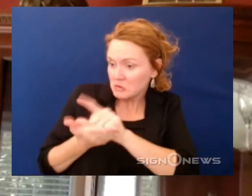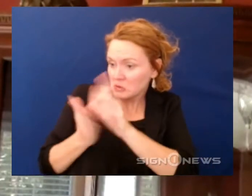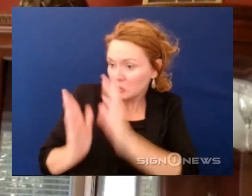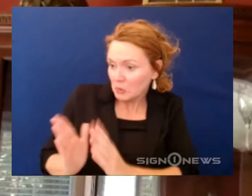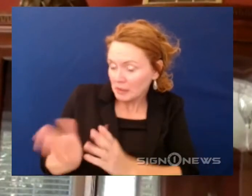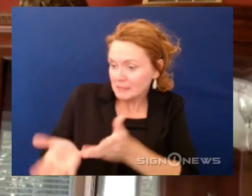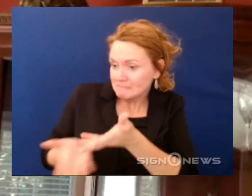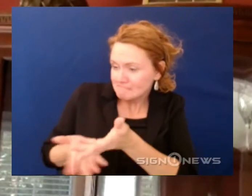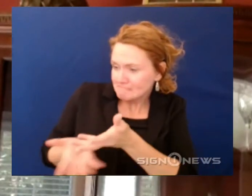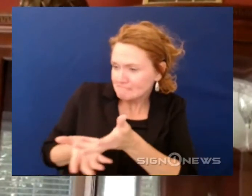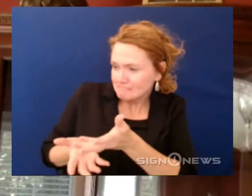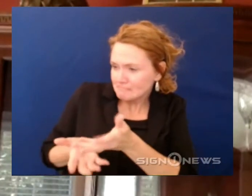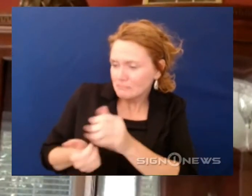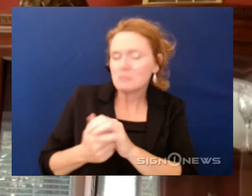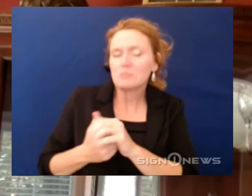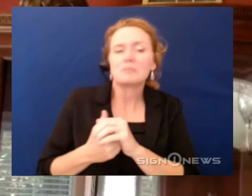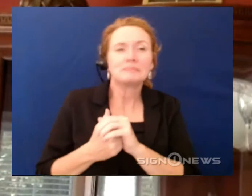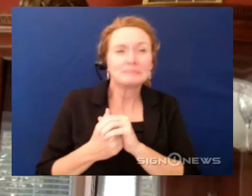And